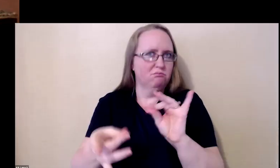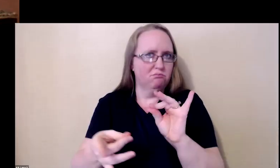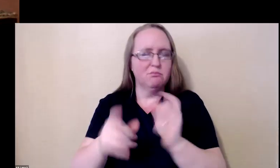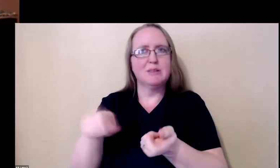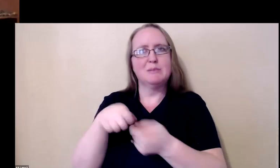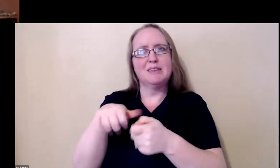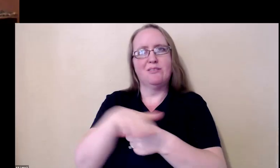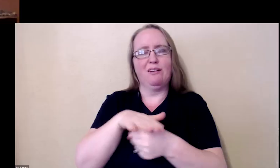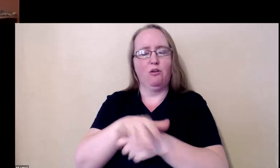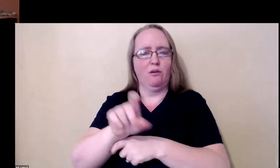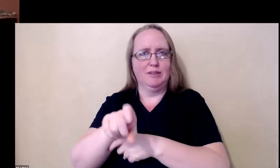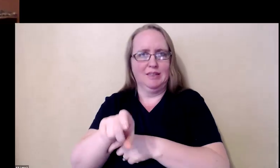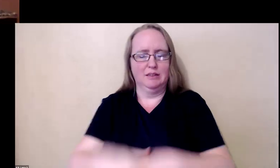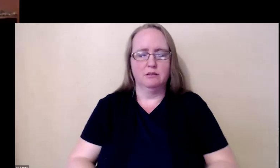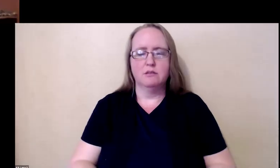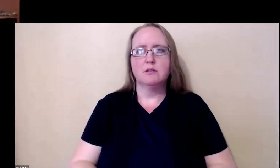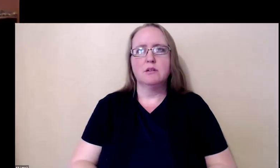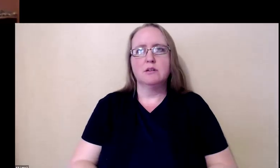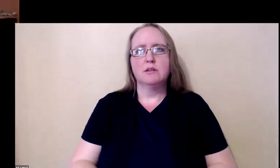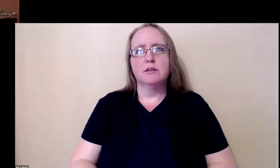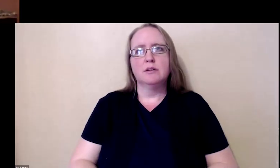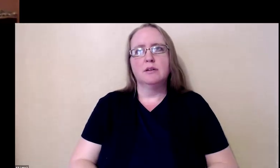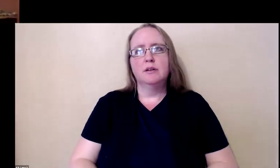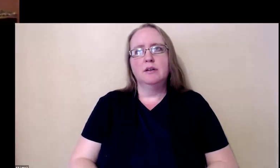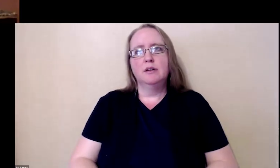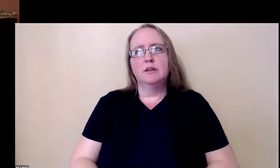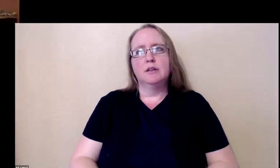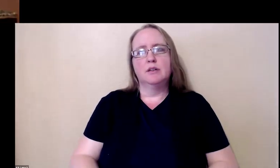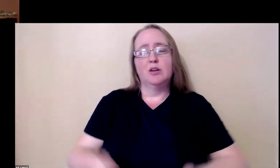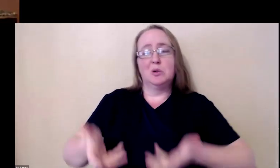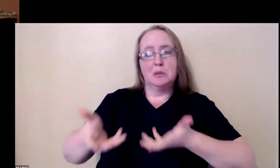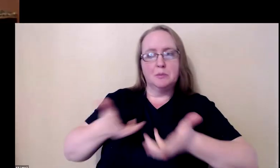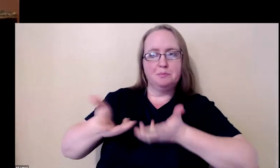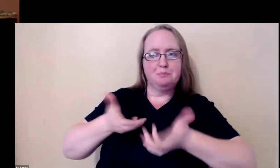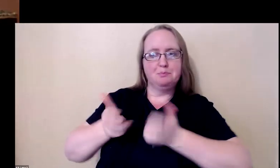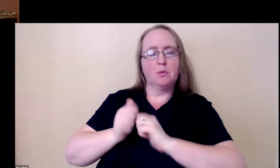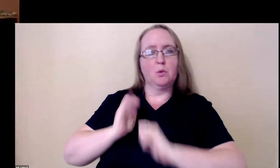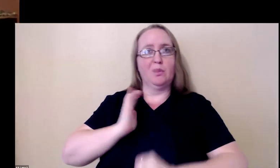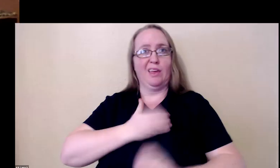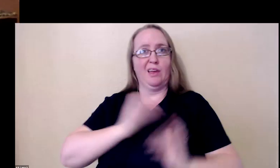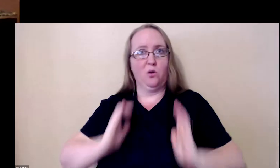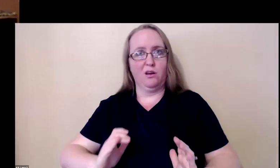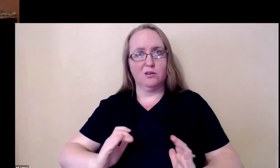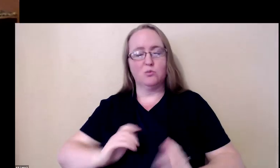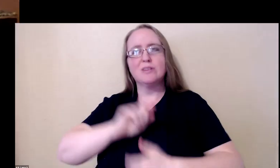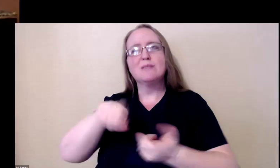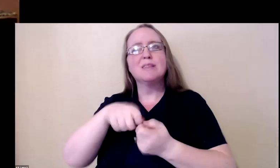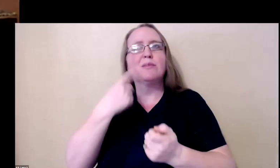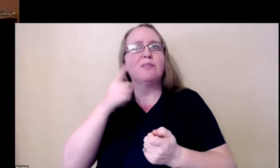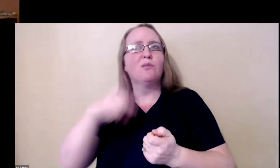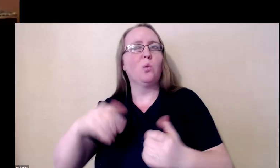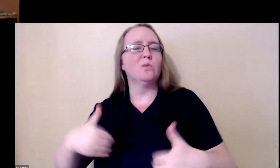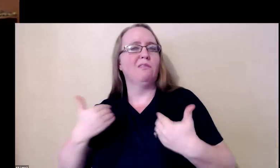of need that when working with our customers is specifically geared towards those young students in